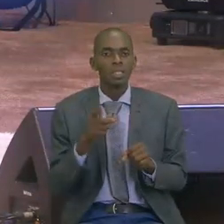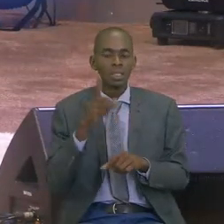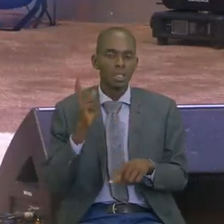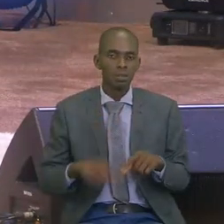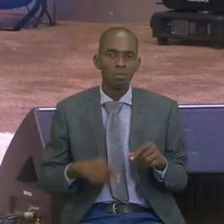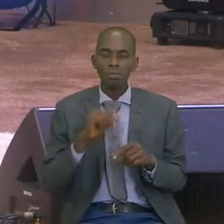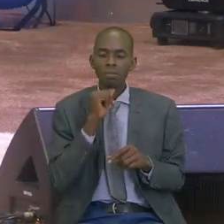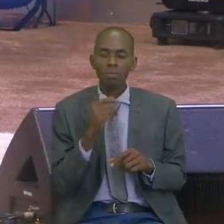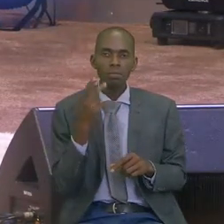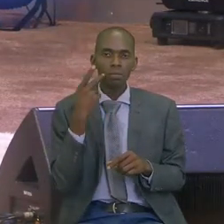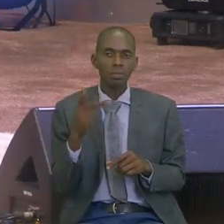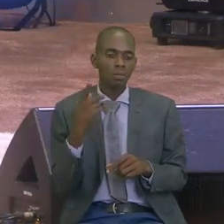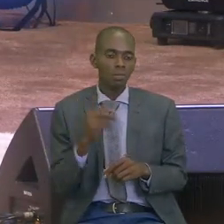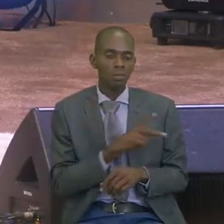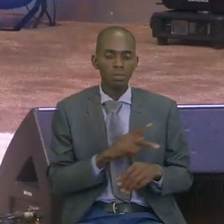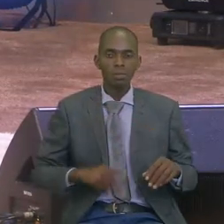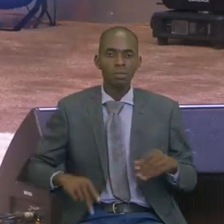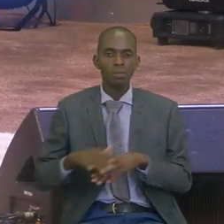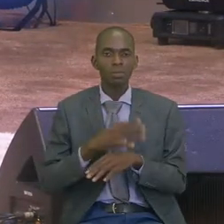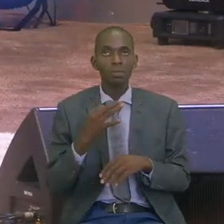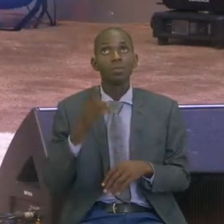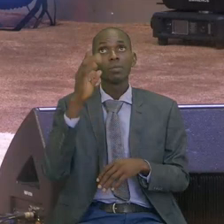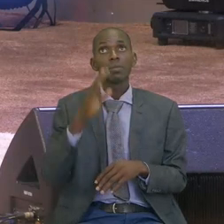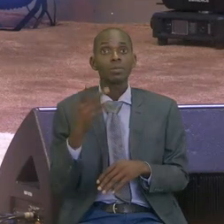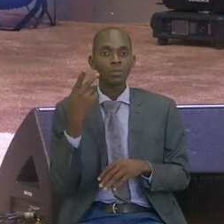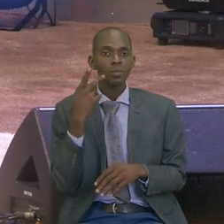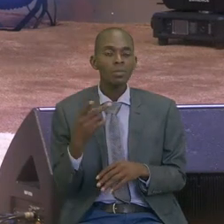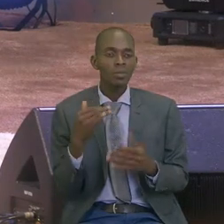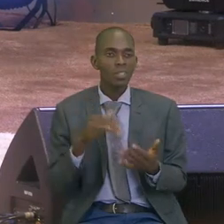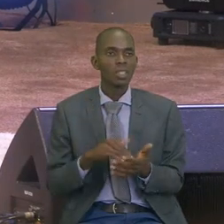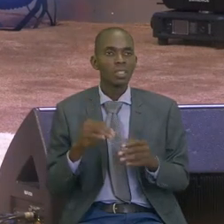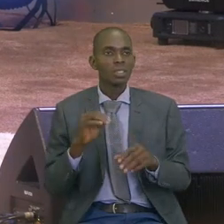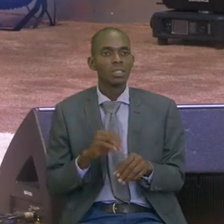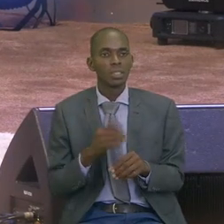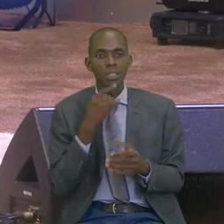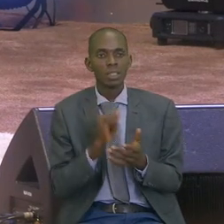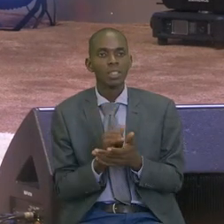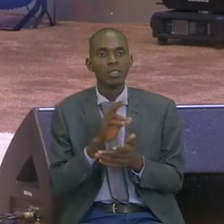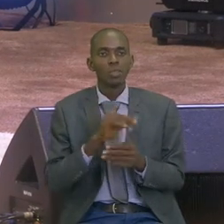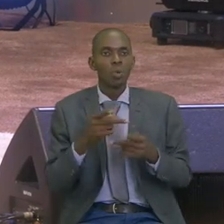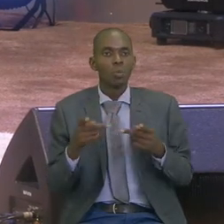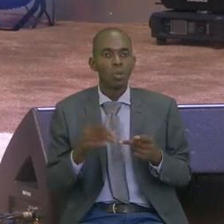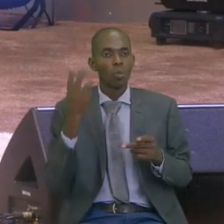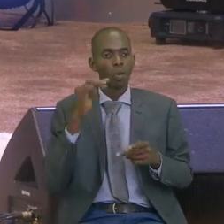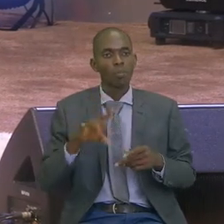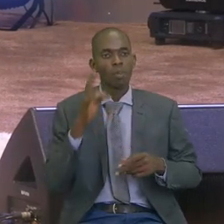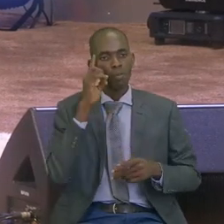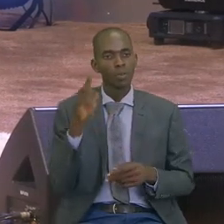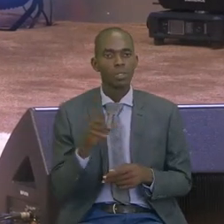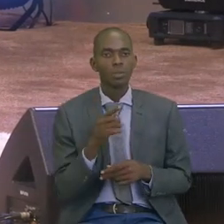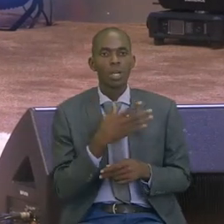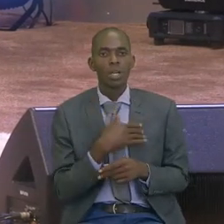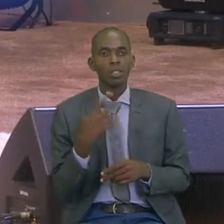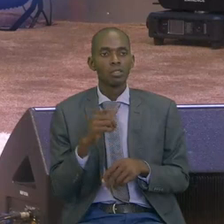the kingdom of God. Let's come back to them. It says that no place was found for them, and the